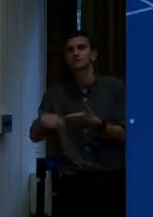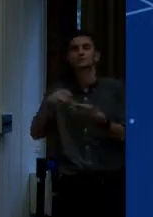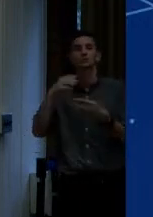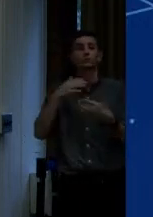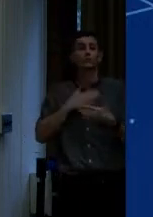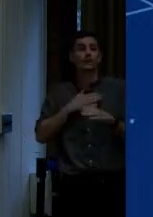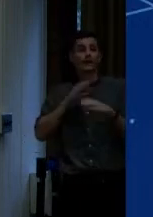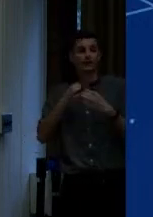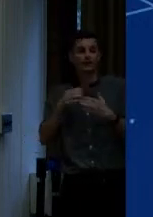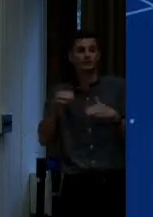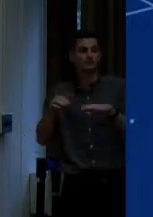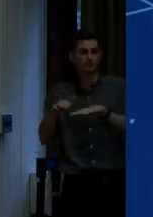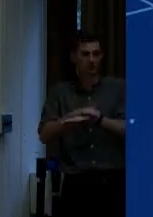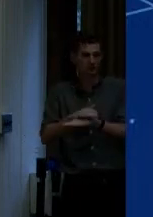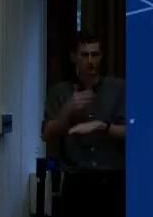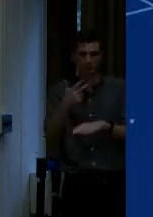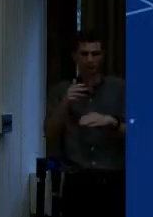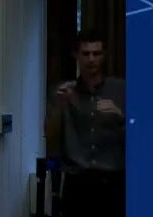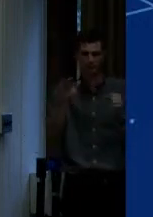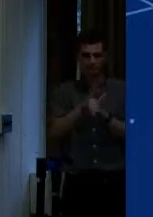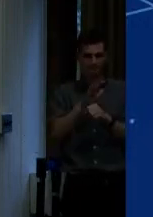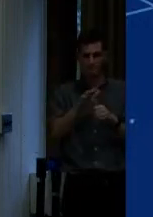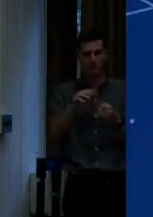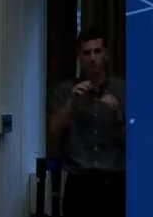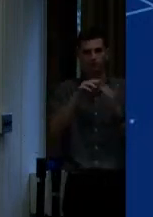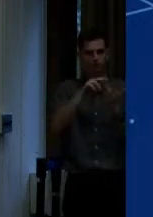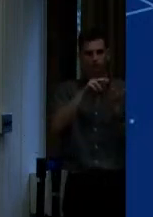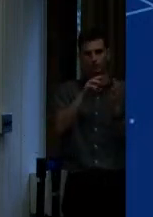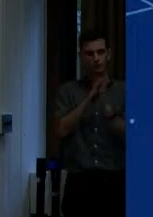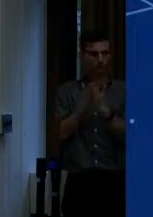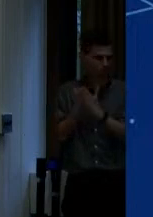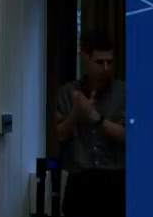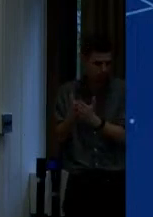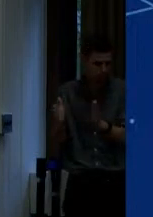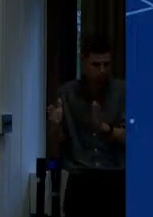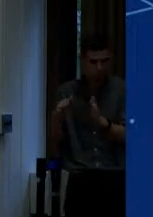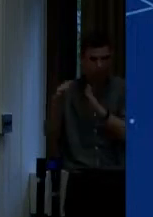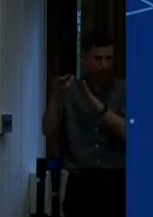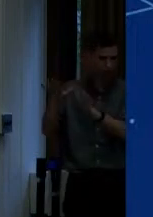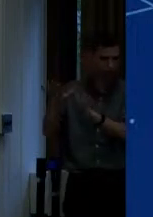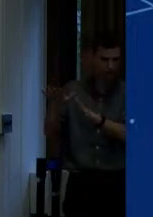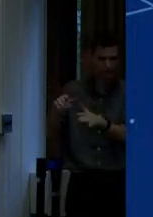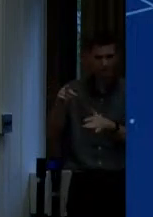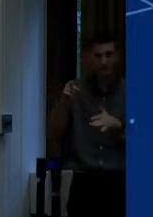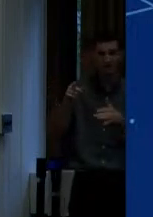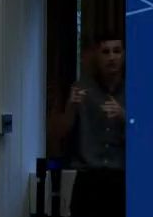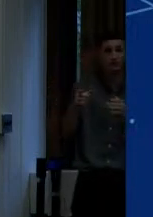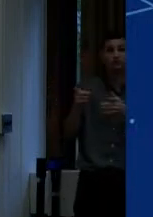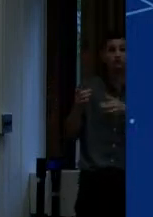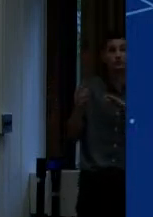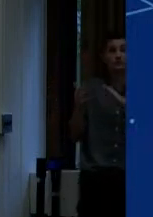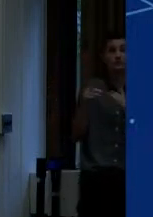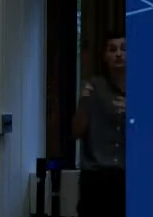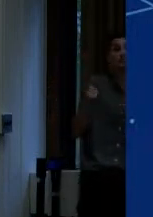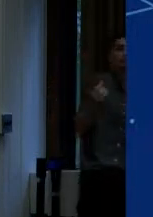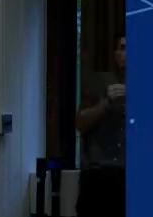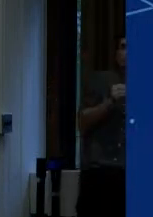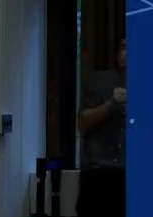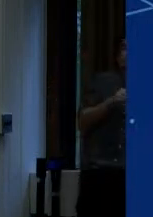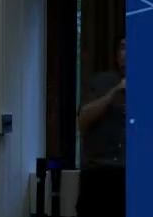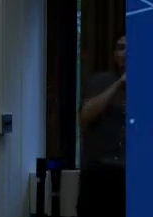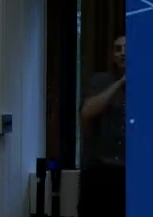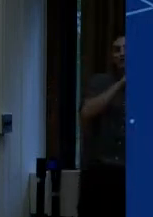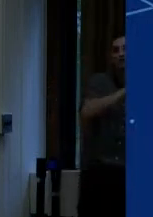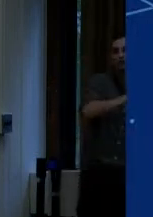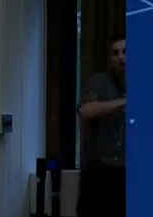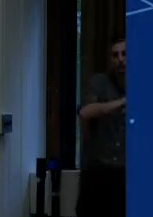full in a whole school year. But they do a lot of writing, a lot of collaborative work, and they grow as writer speakers as a